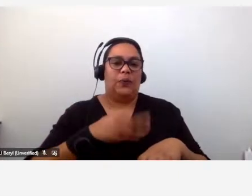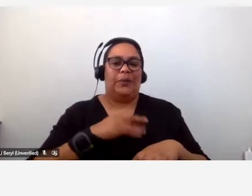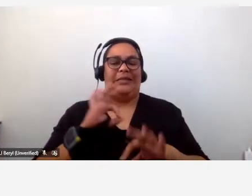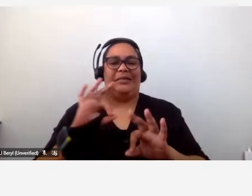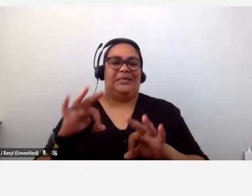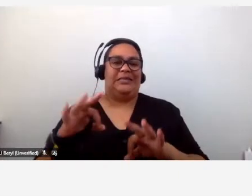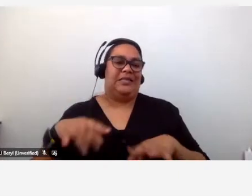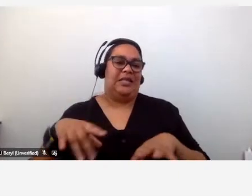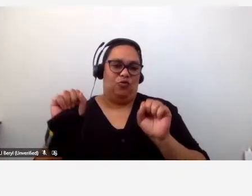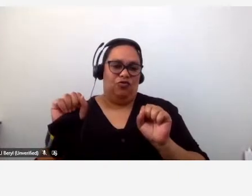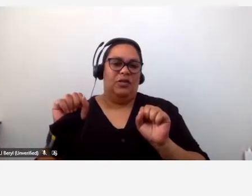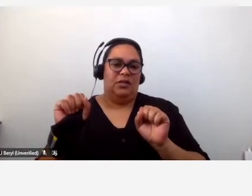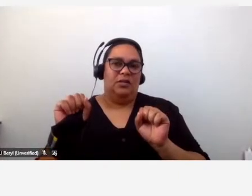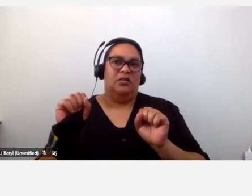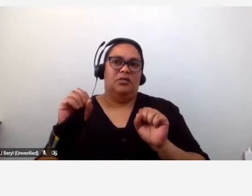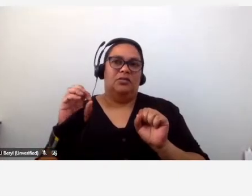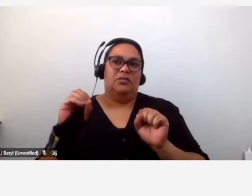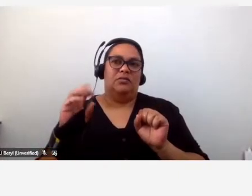that.